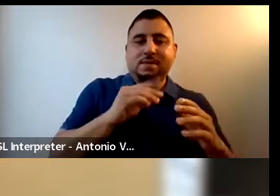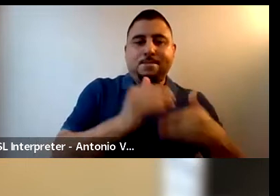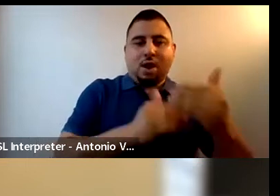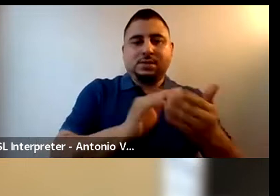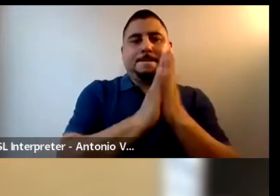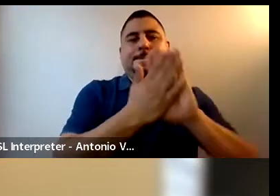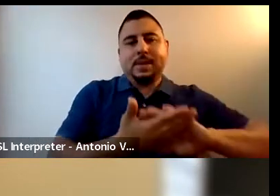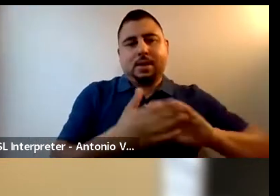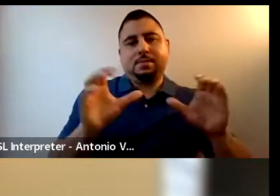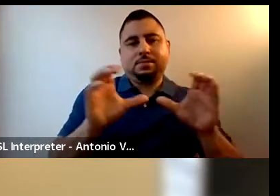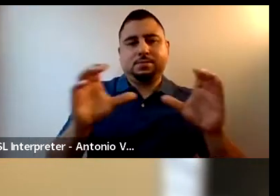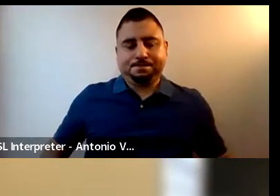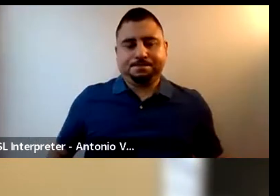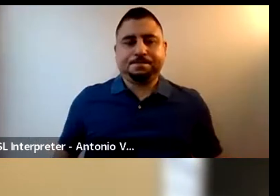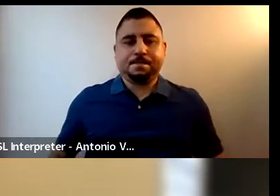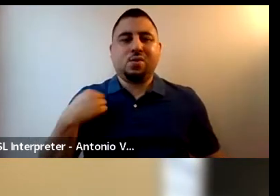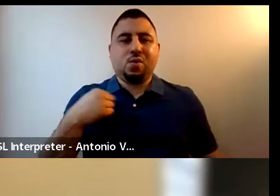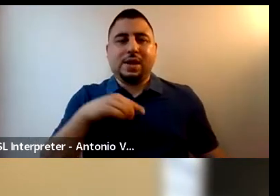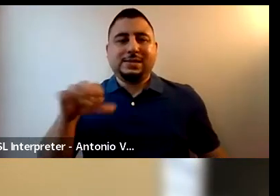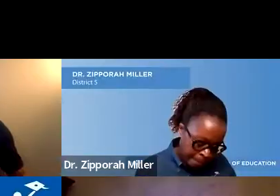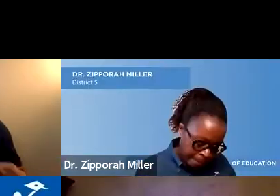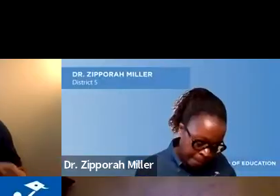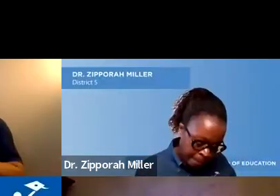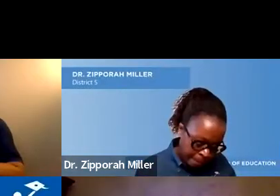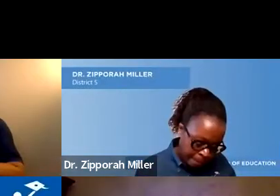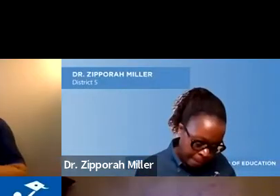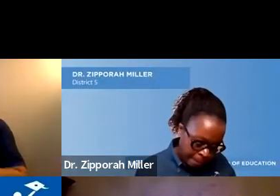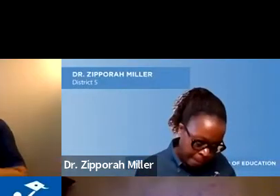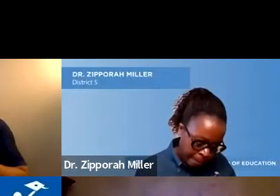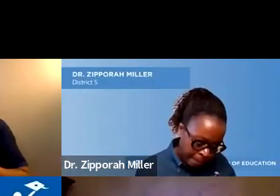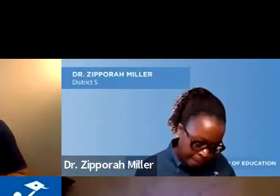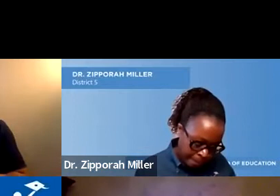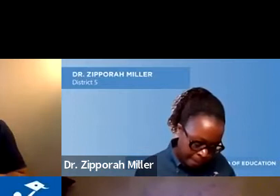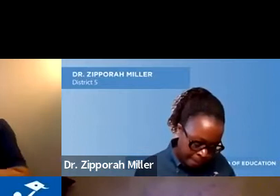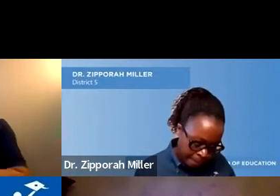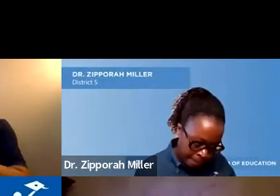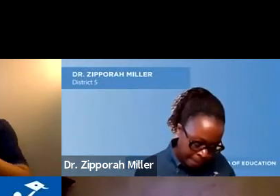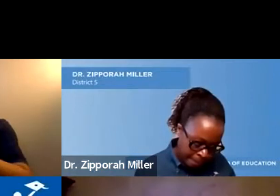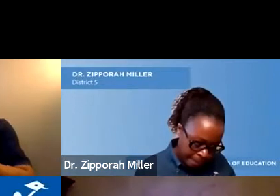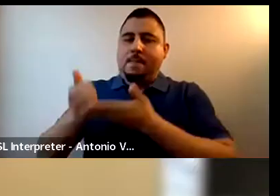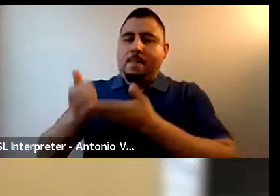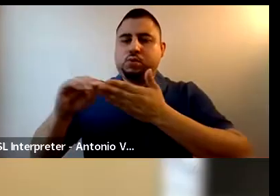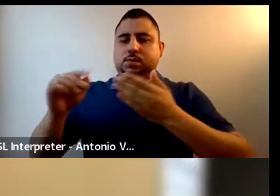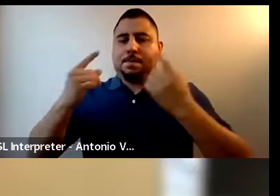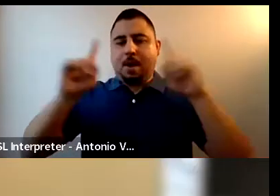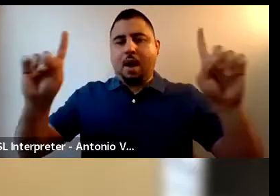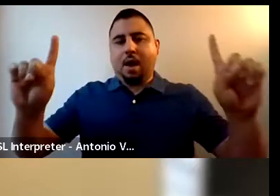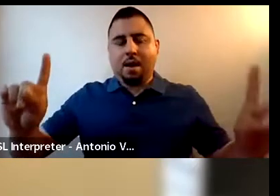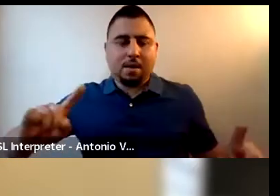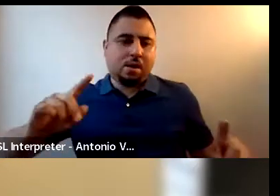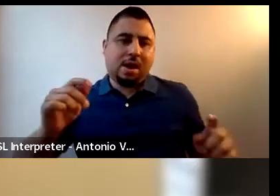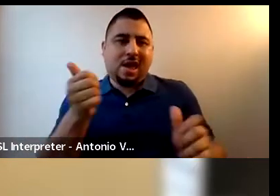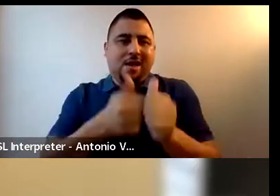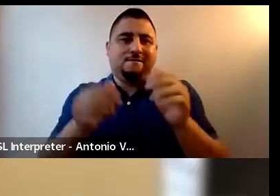of becoming certified. We take our profession very seriously and work very hard to help our students achieve success.